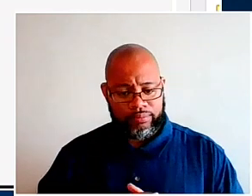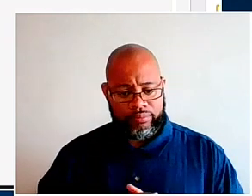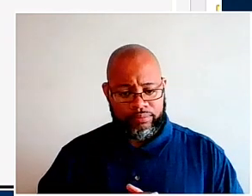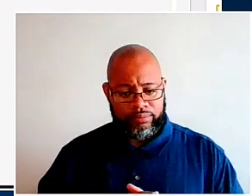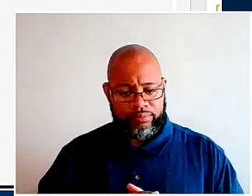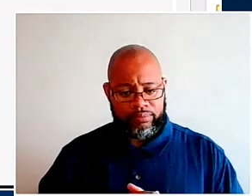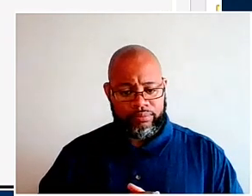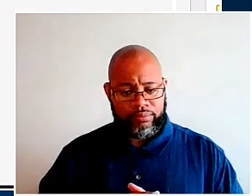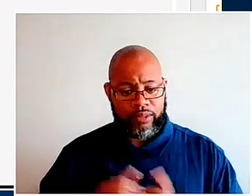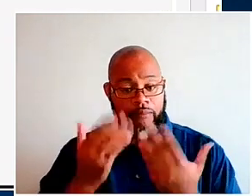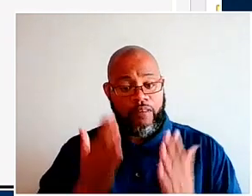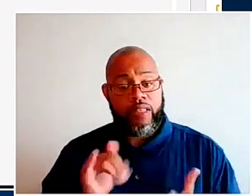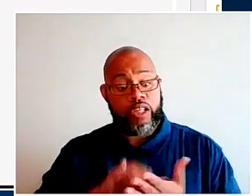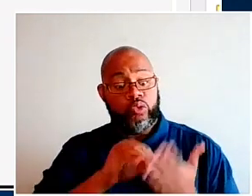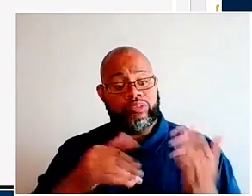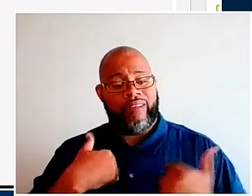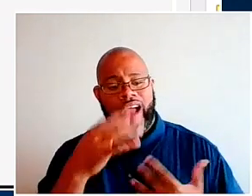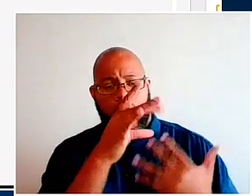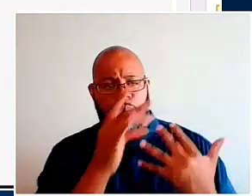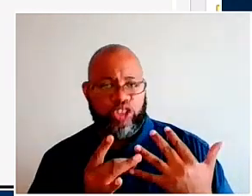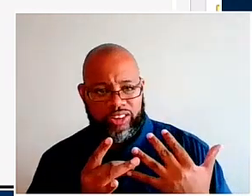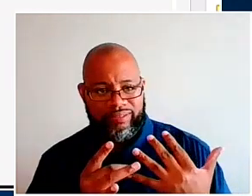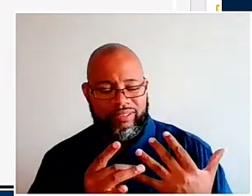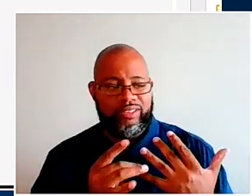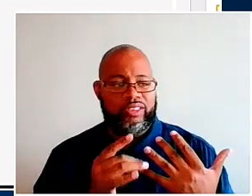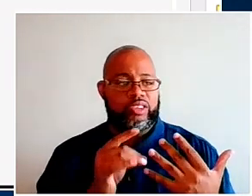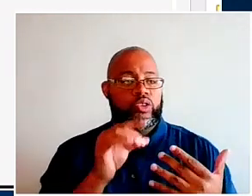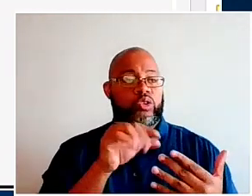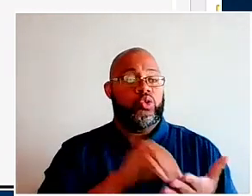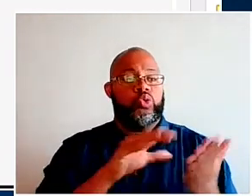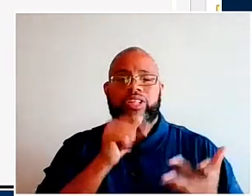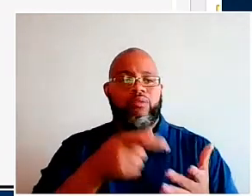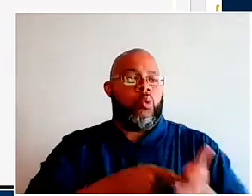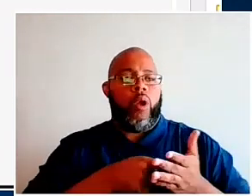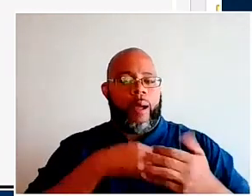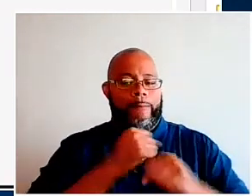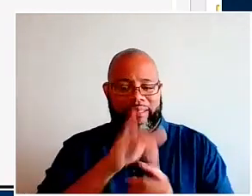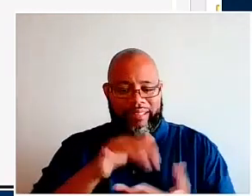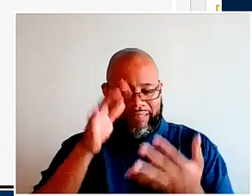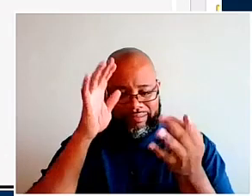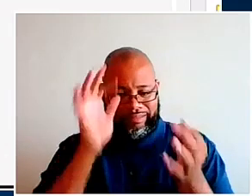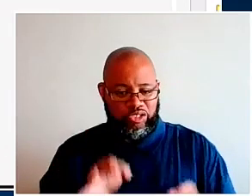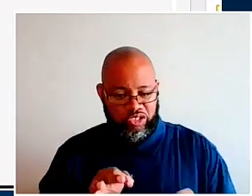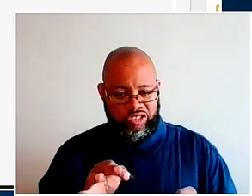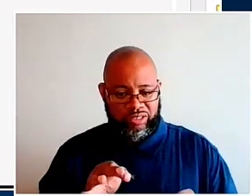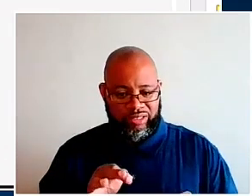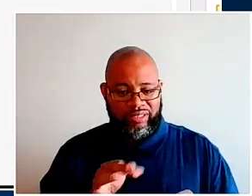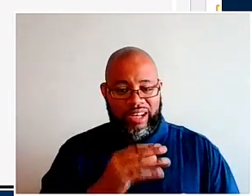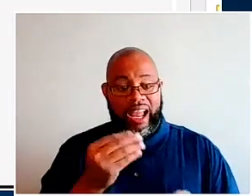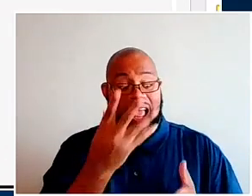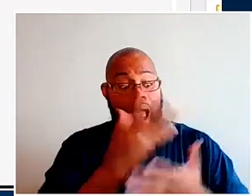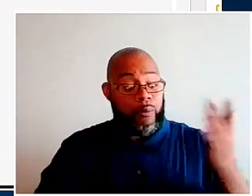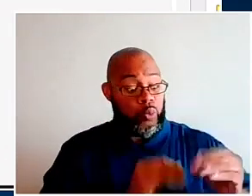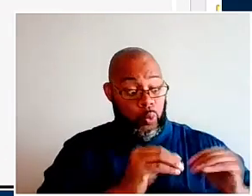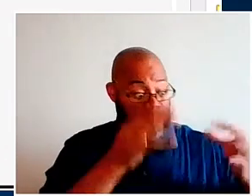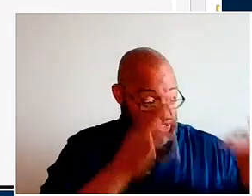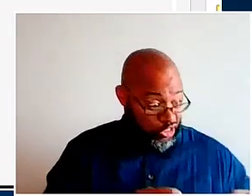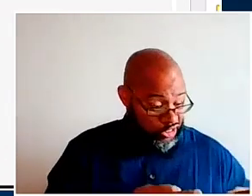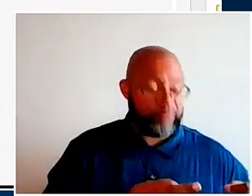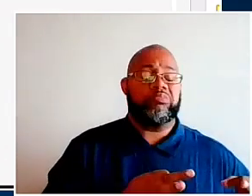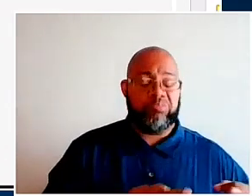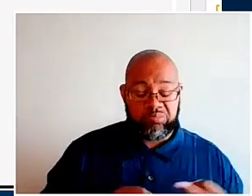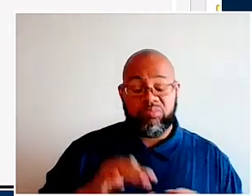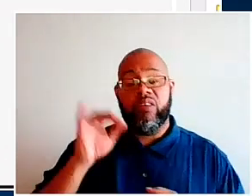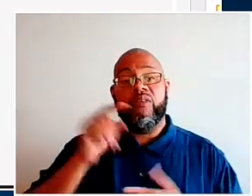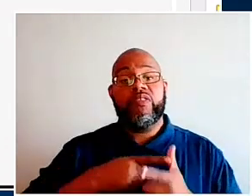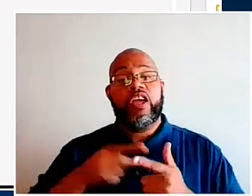provider, that the students have that option and the students are not required to make a decision. And absent such a decision, the